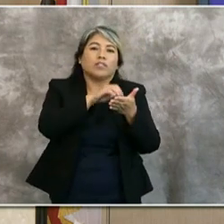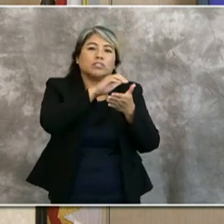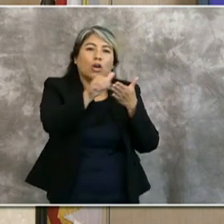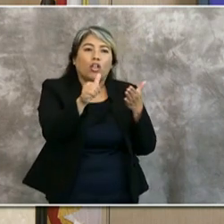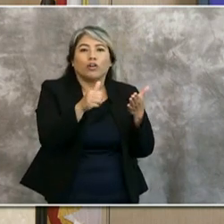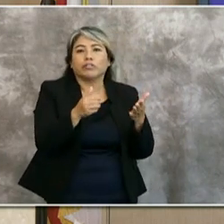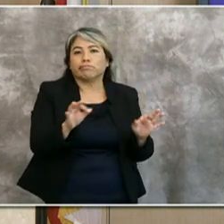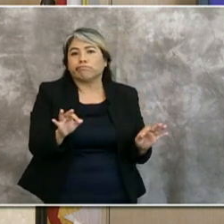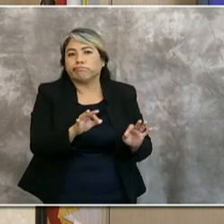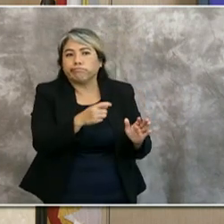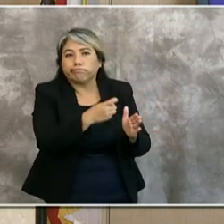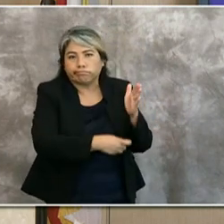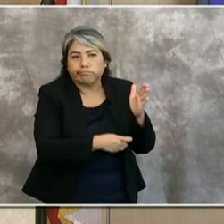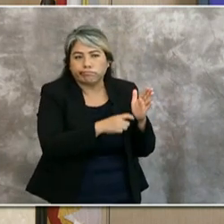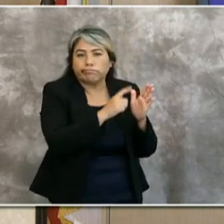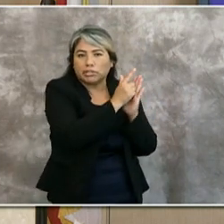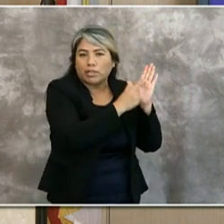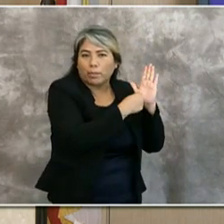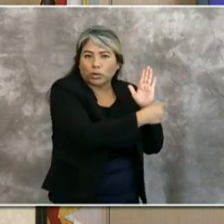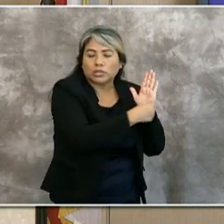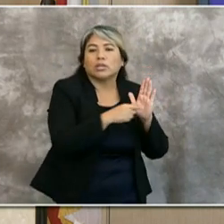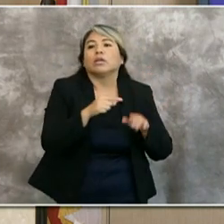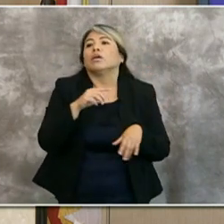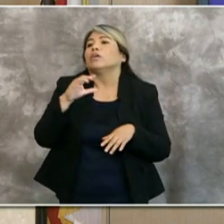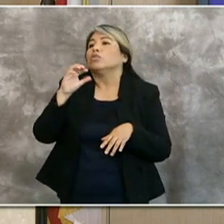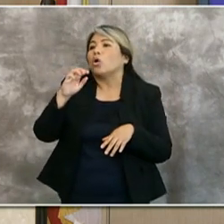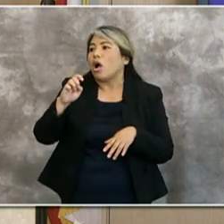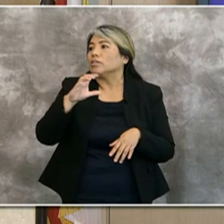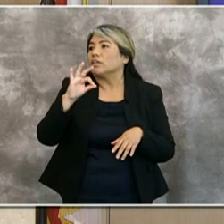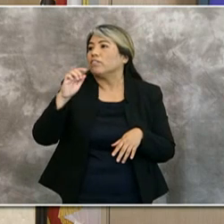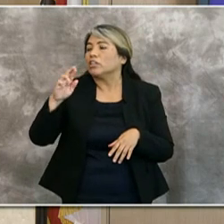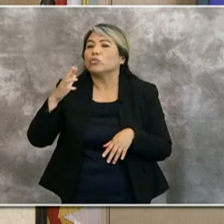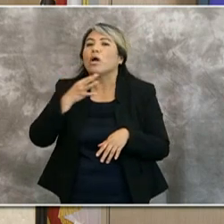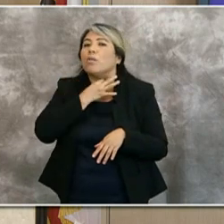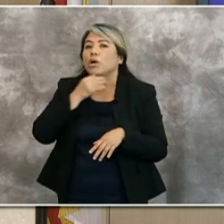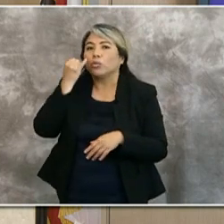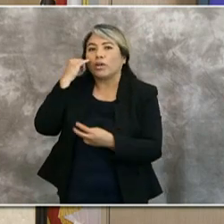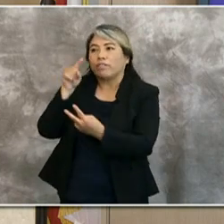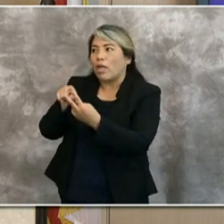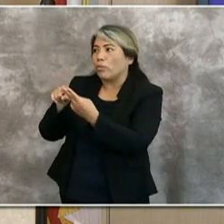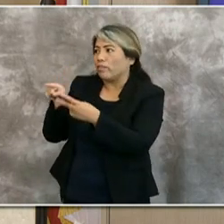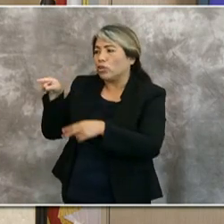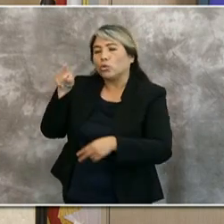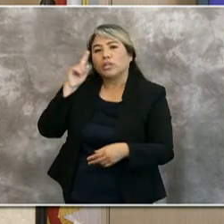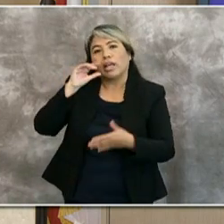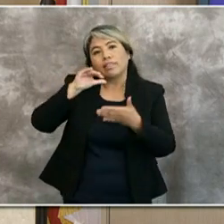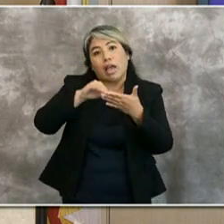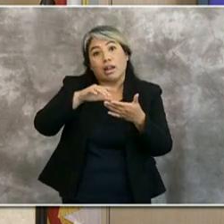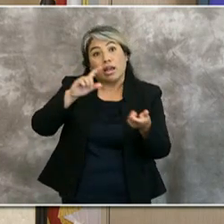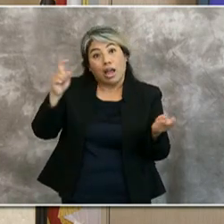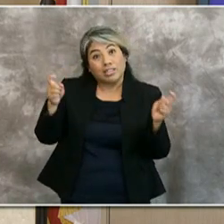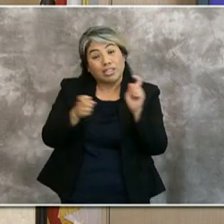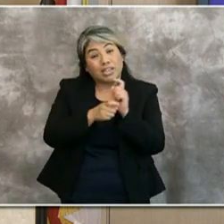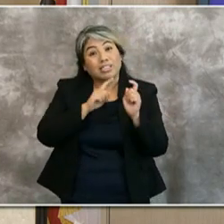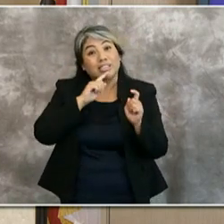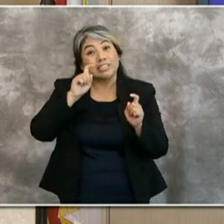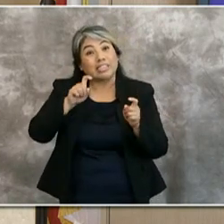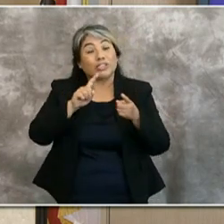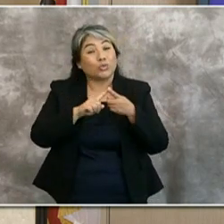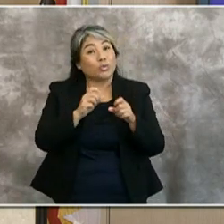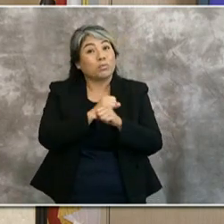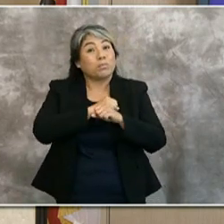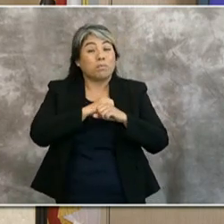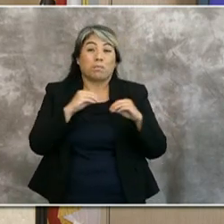and so that's what's on the book. So Supervisors Cox and Fletcher, I'm wondering if either of you think that a change is needed to stiffen the